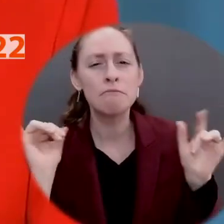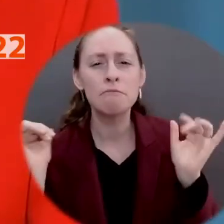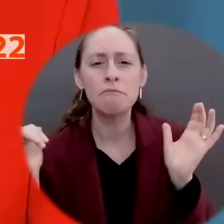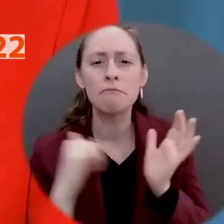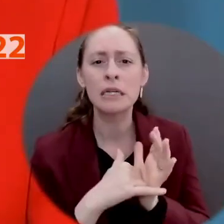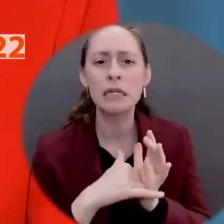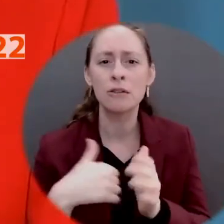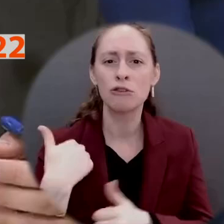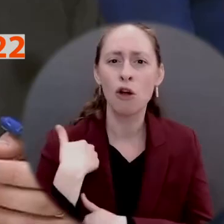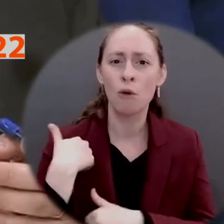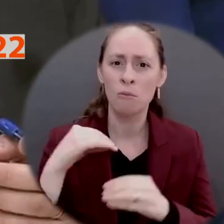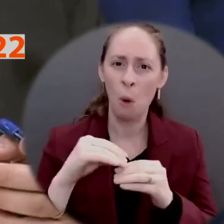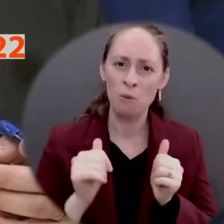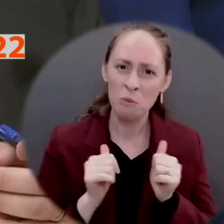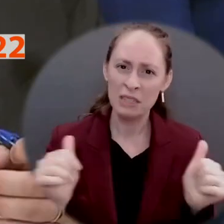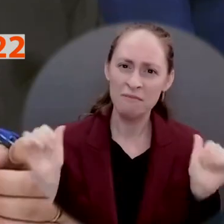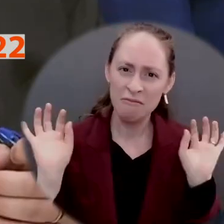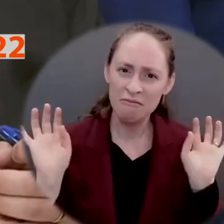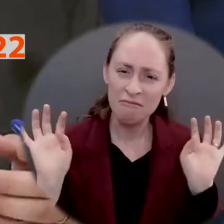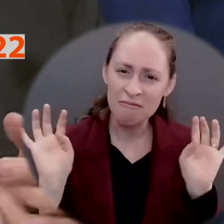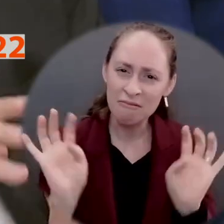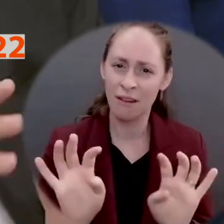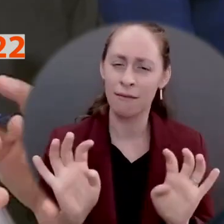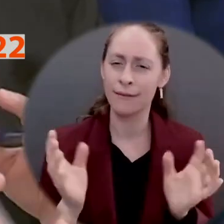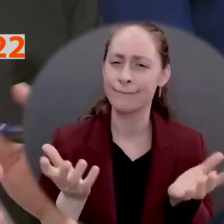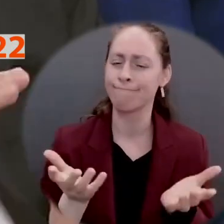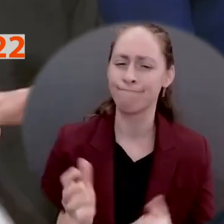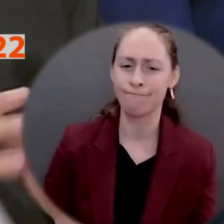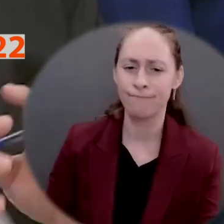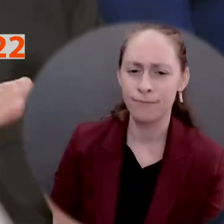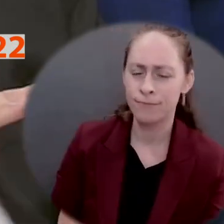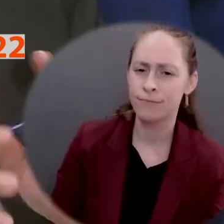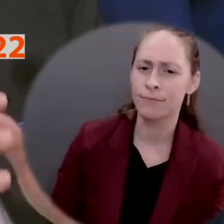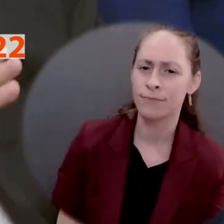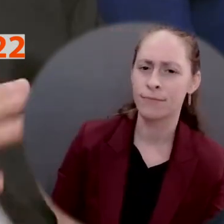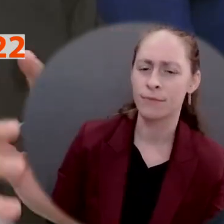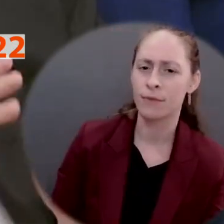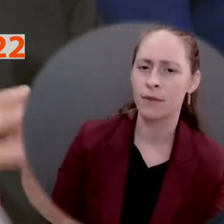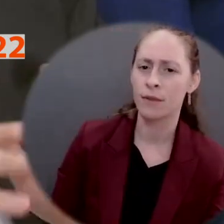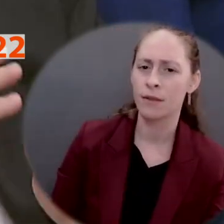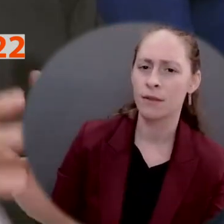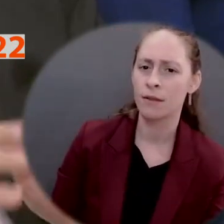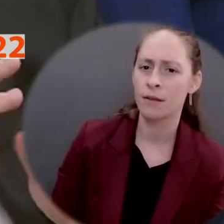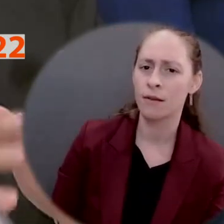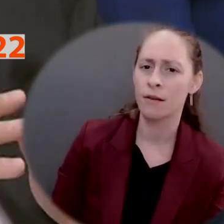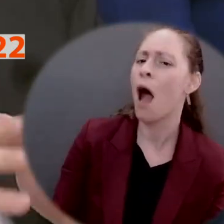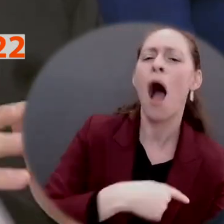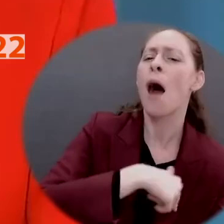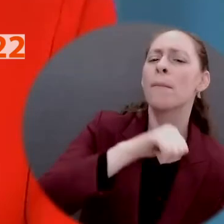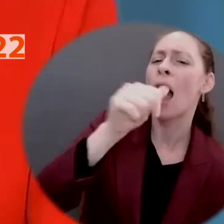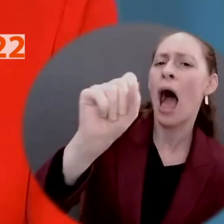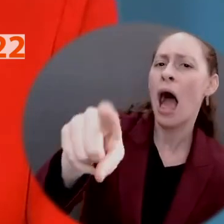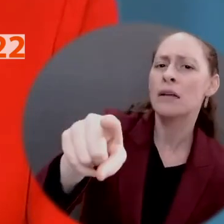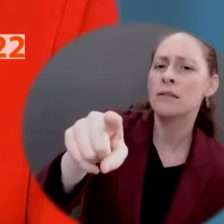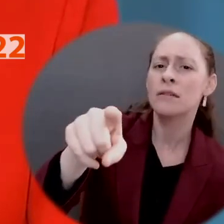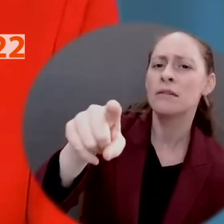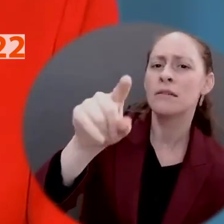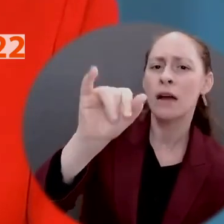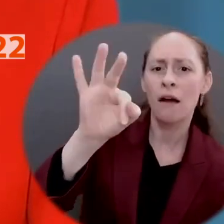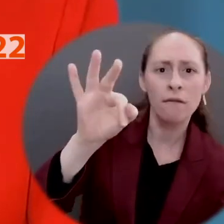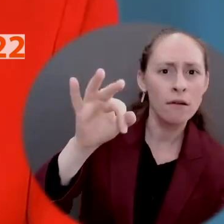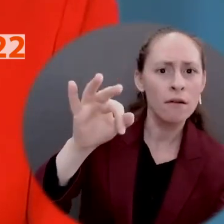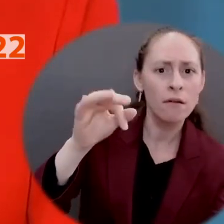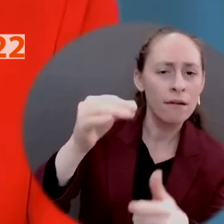I'm not going to ask you if the president's meeting today or soon with Supreme Court nominees. What if I was prepared to answer